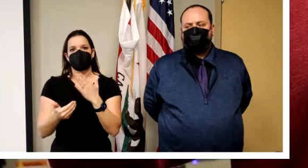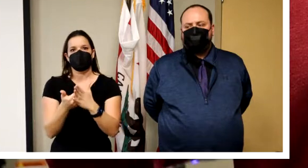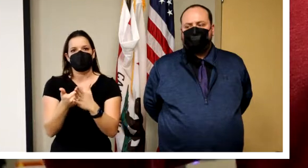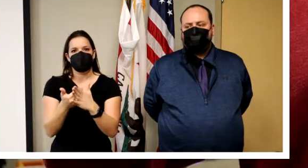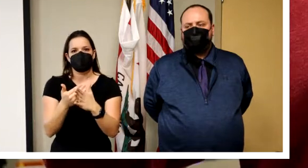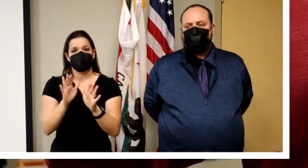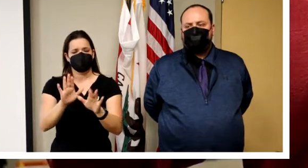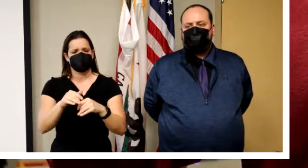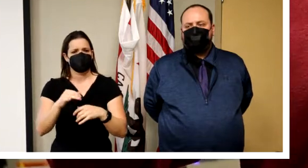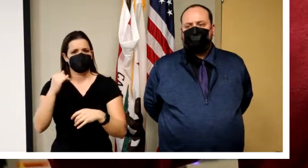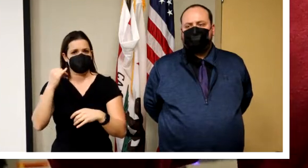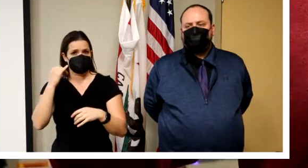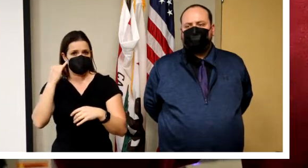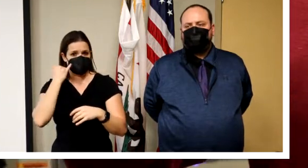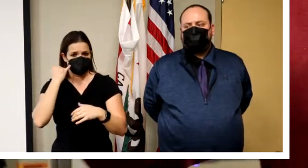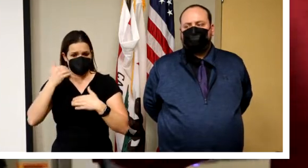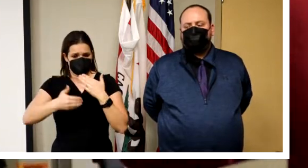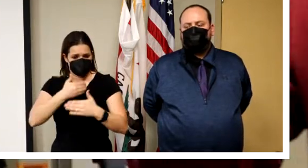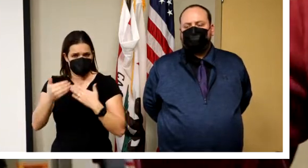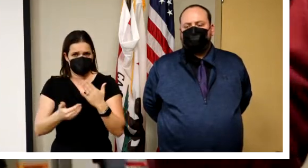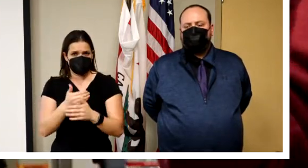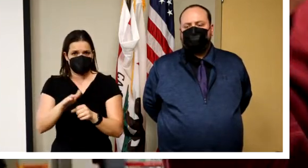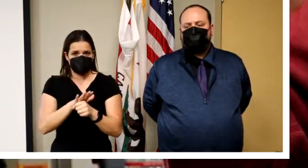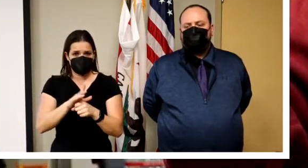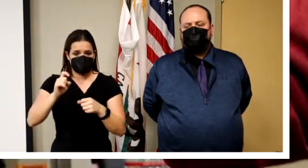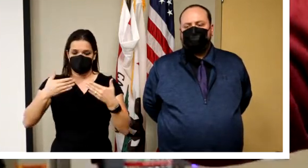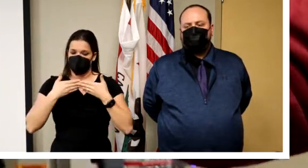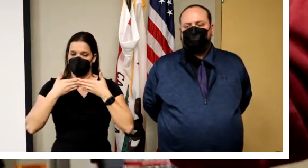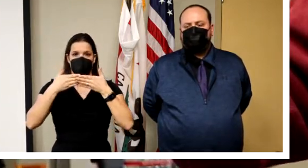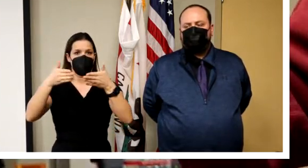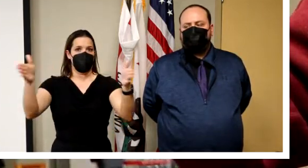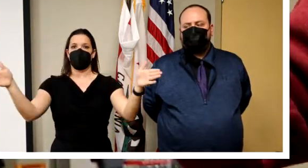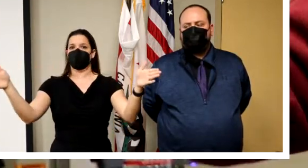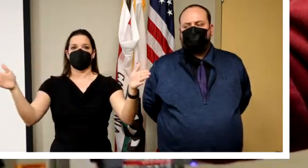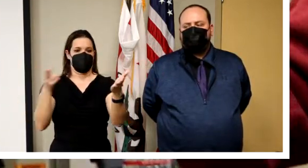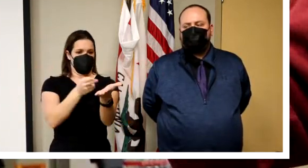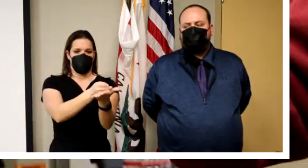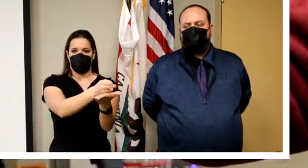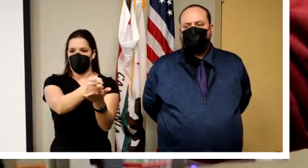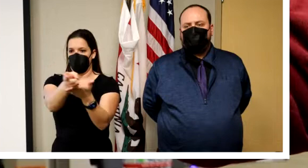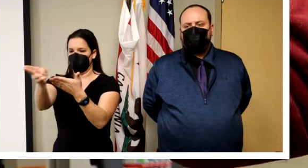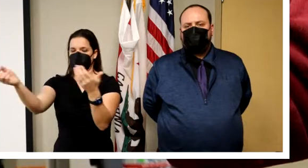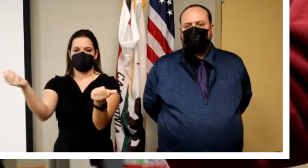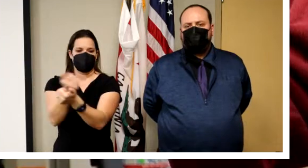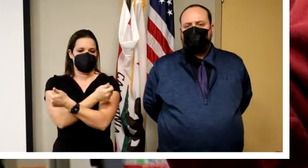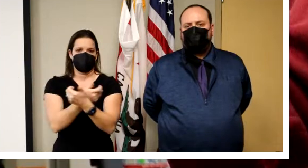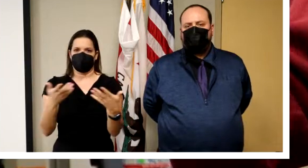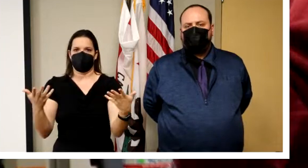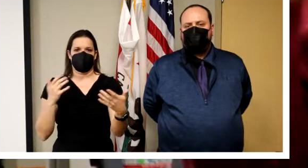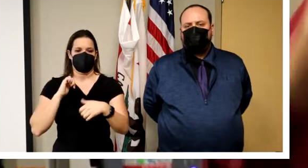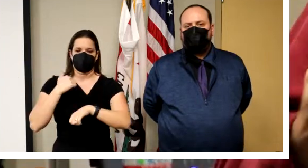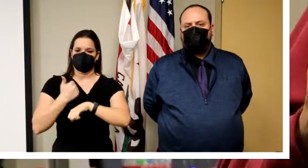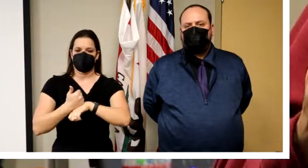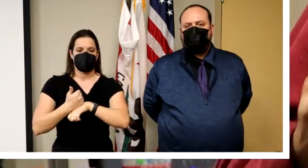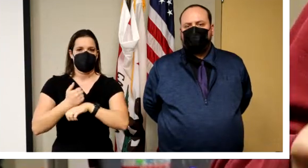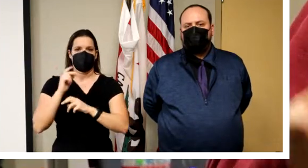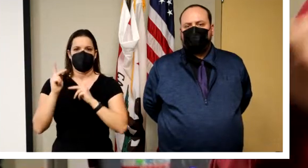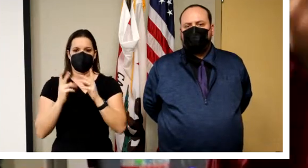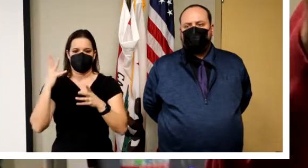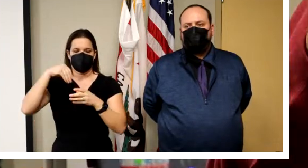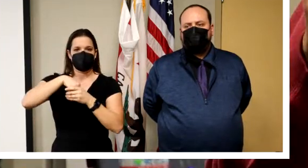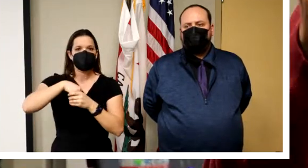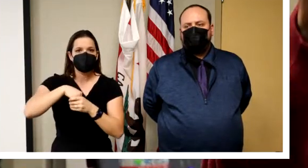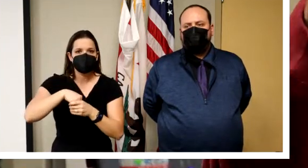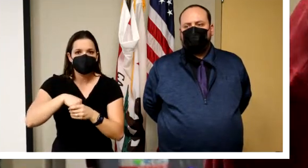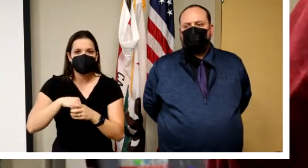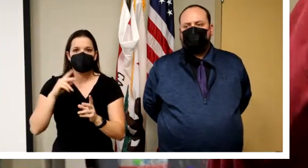that when you go through the redistricting process, it needs to be open and transparent all the way through with standards that we set for public participation,